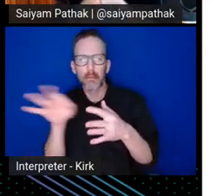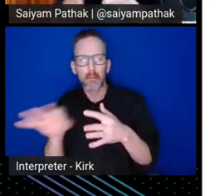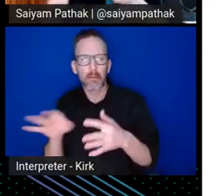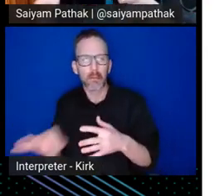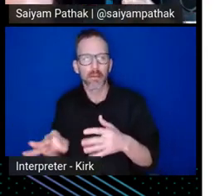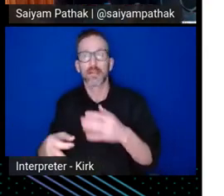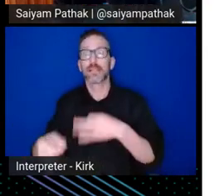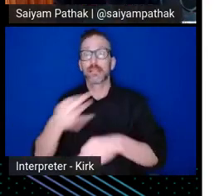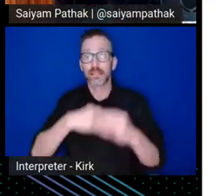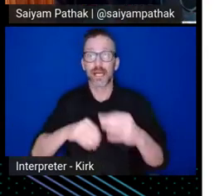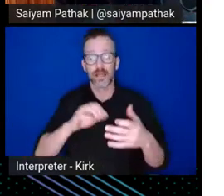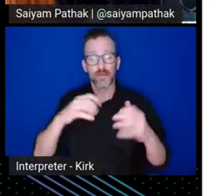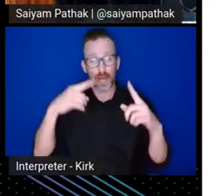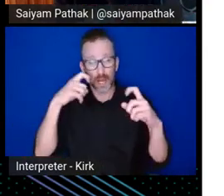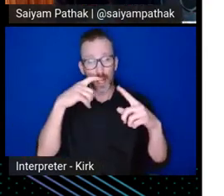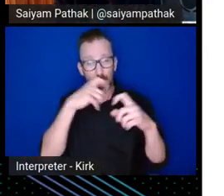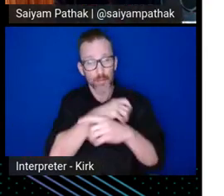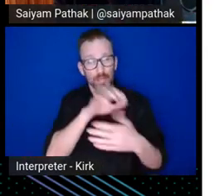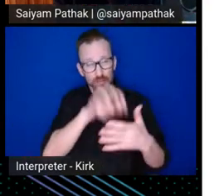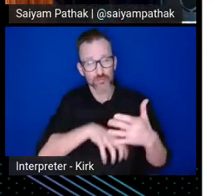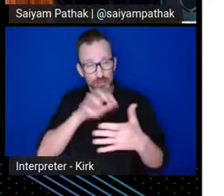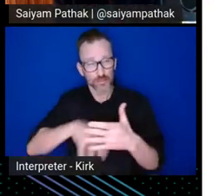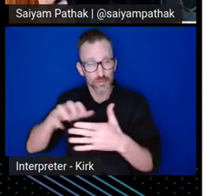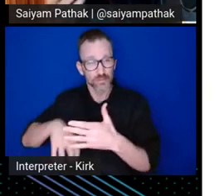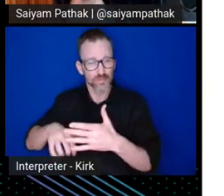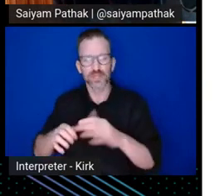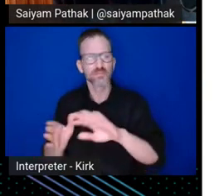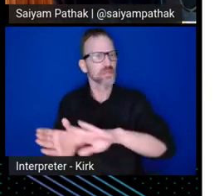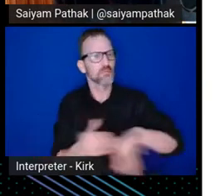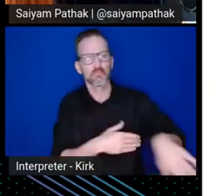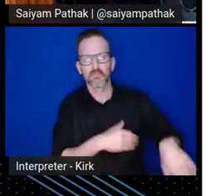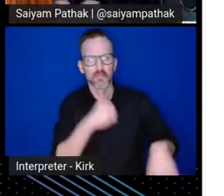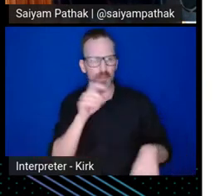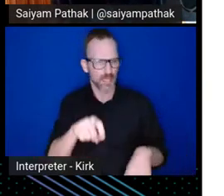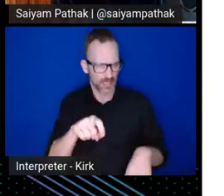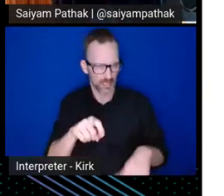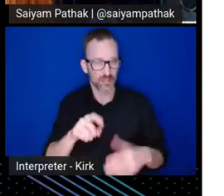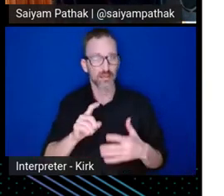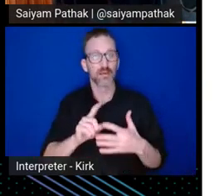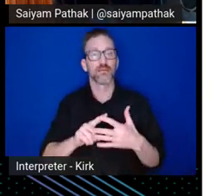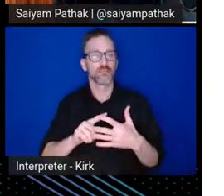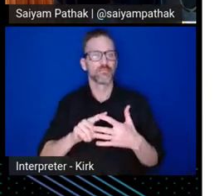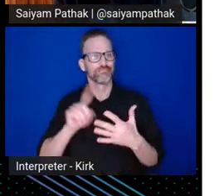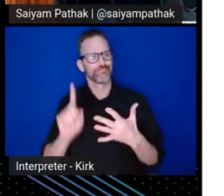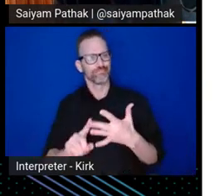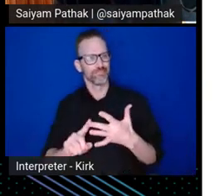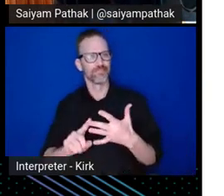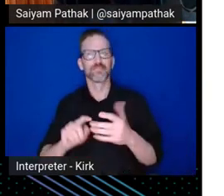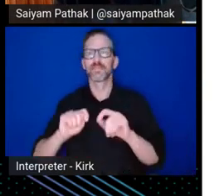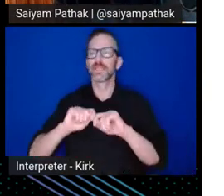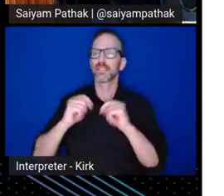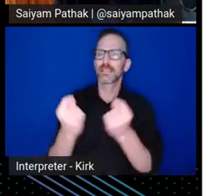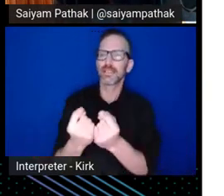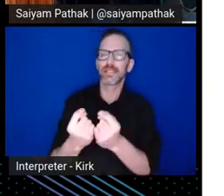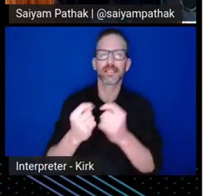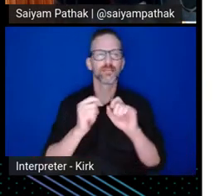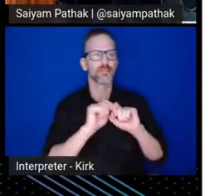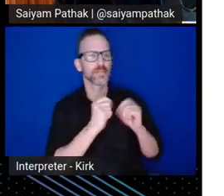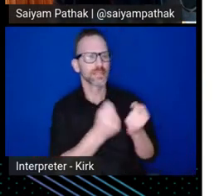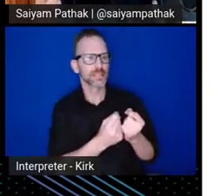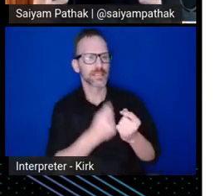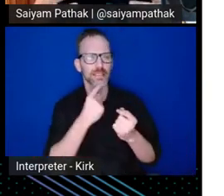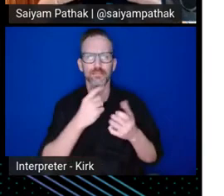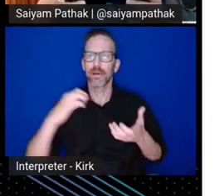you have already written in your CI systems. So that is ease. Teams collaboration. You will be having